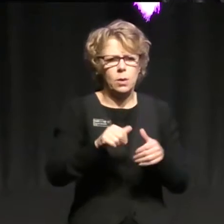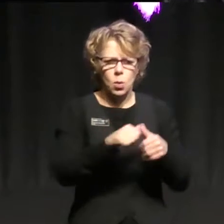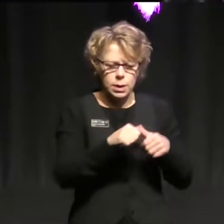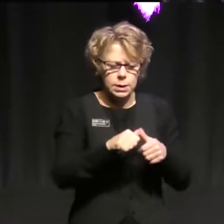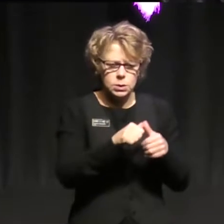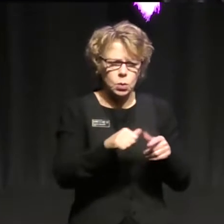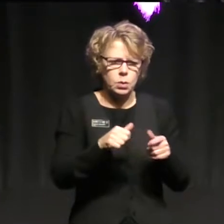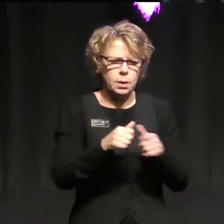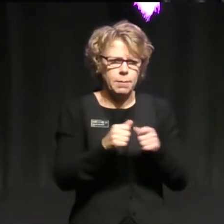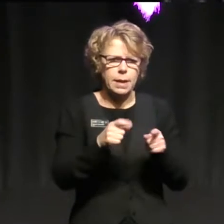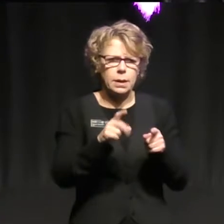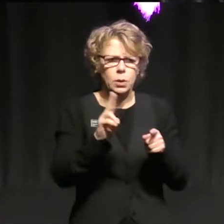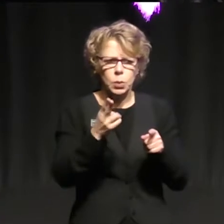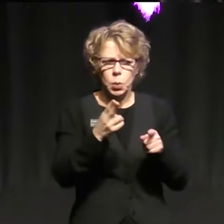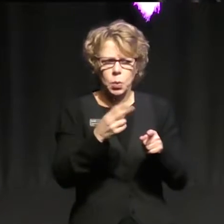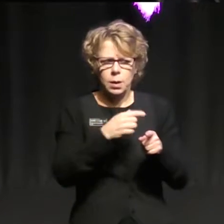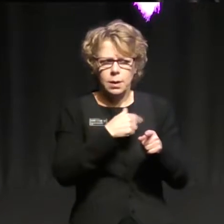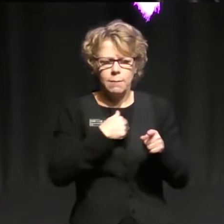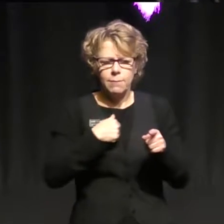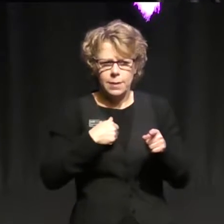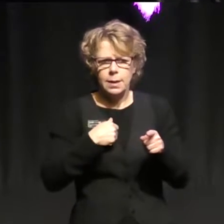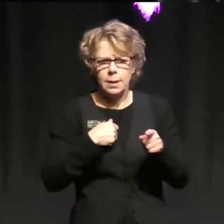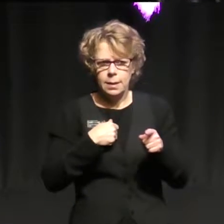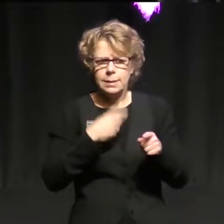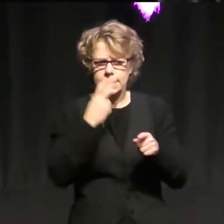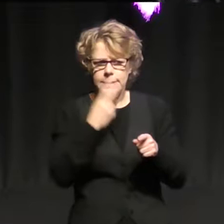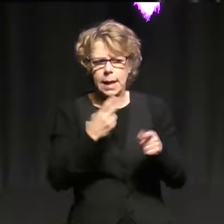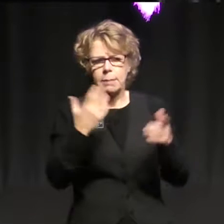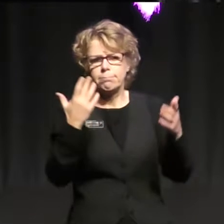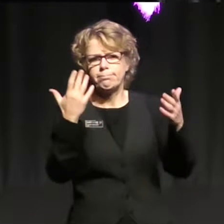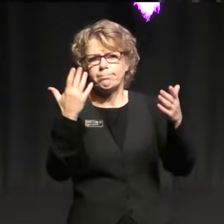we're heading towards a very dark time.